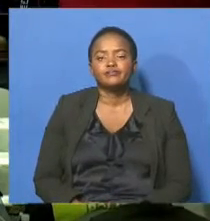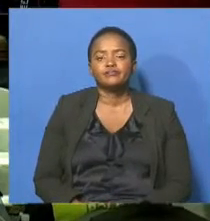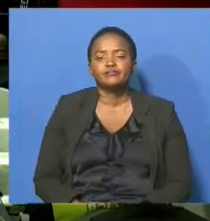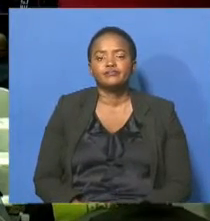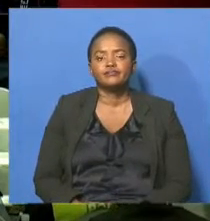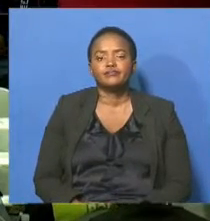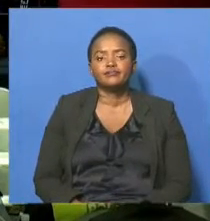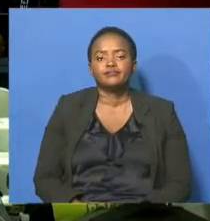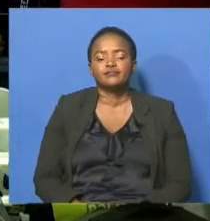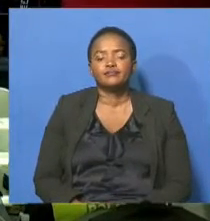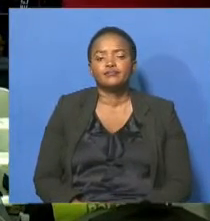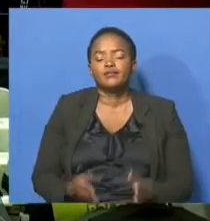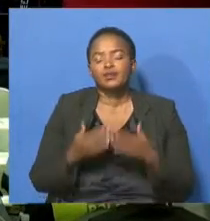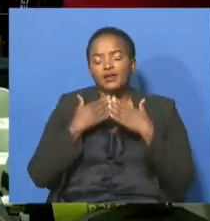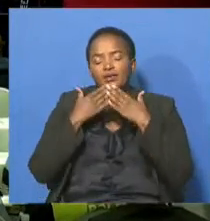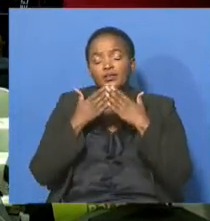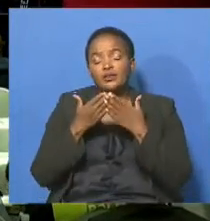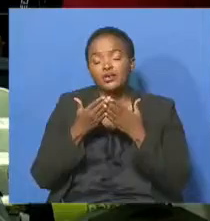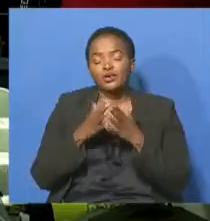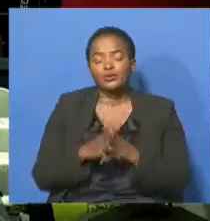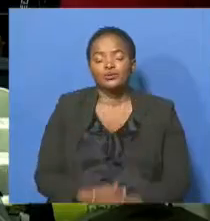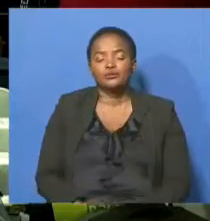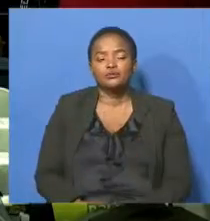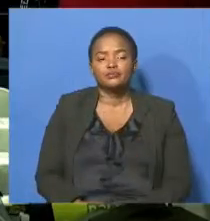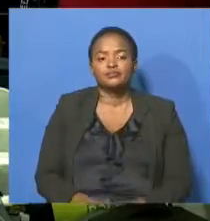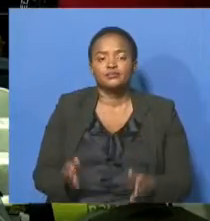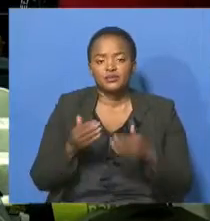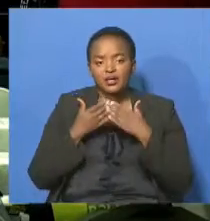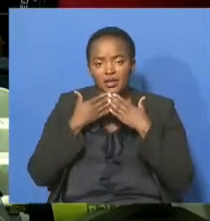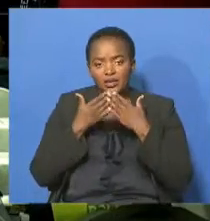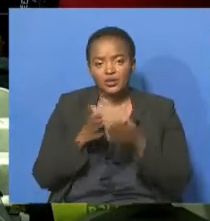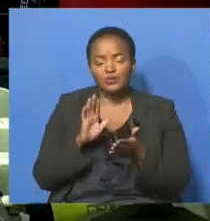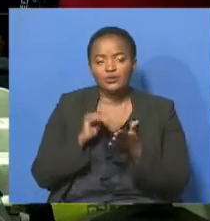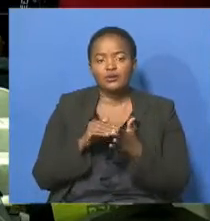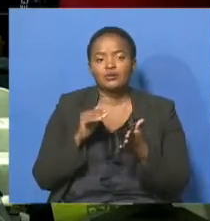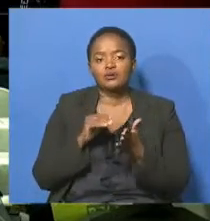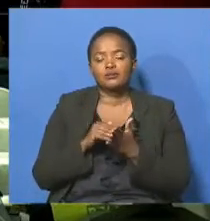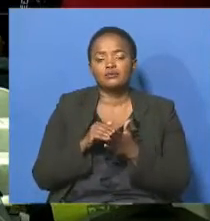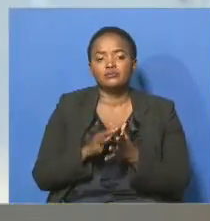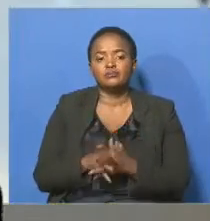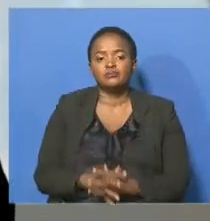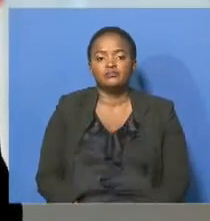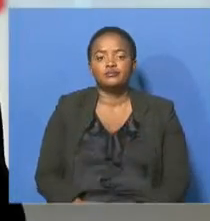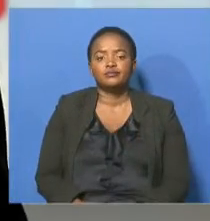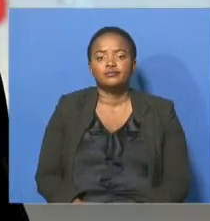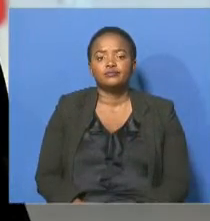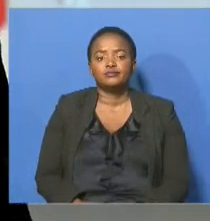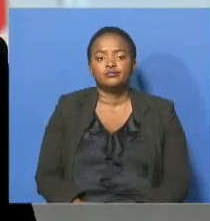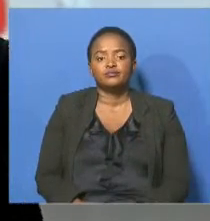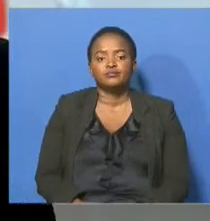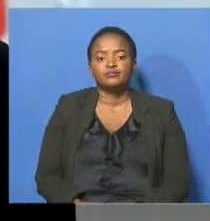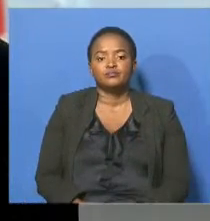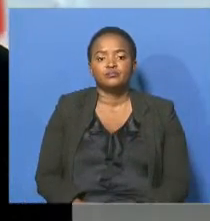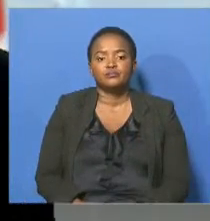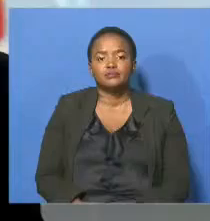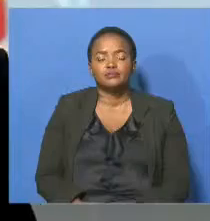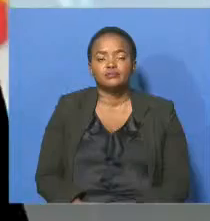Ke a leboga te ke tsena ko e go go leboga madam ke be ke